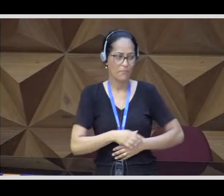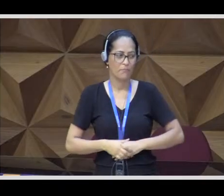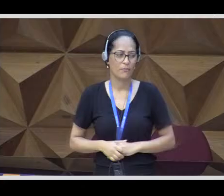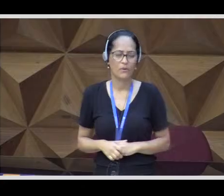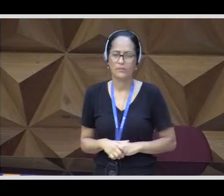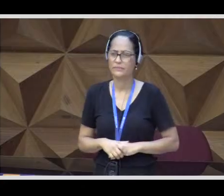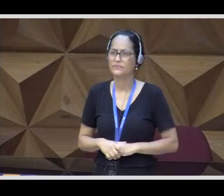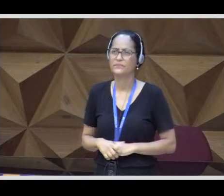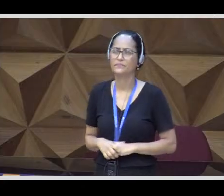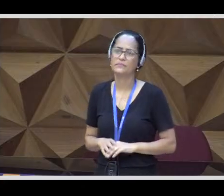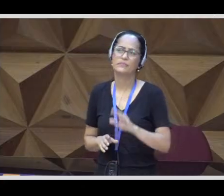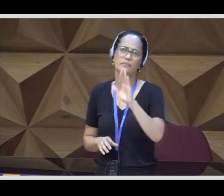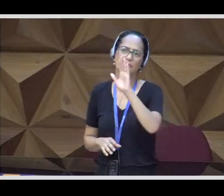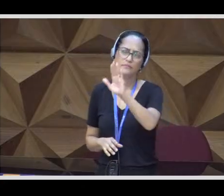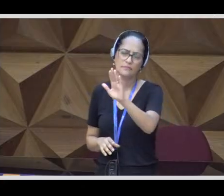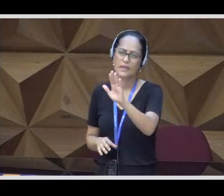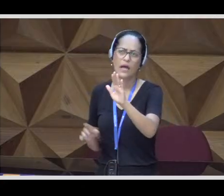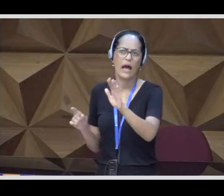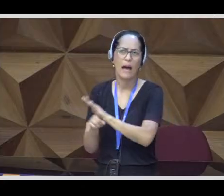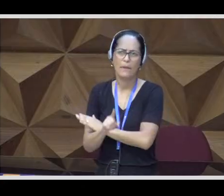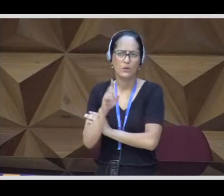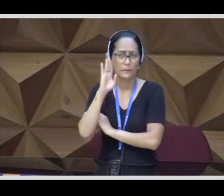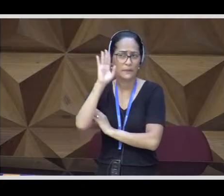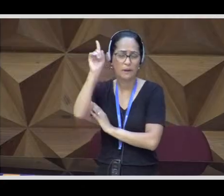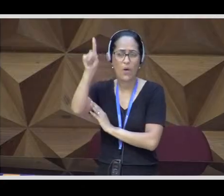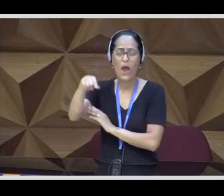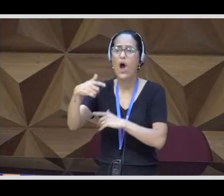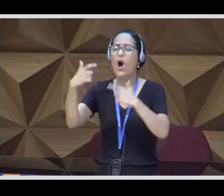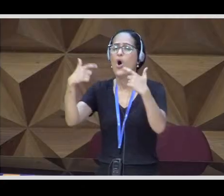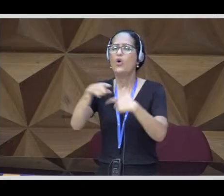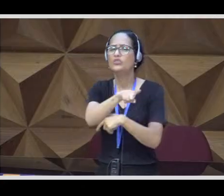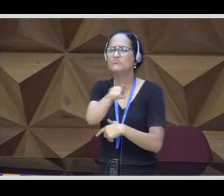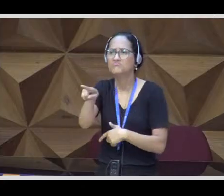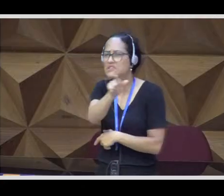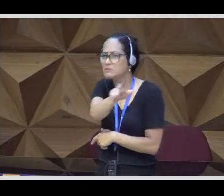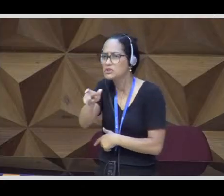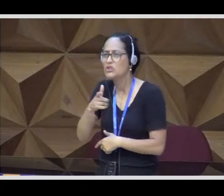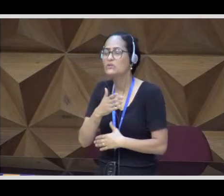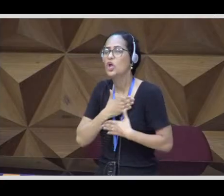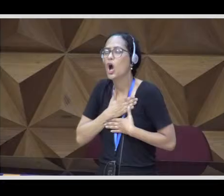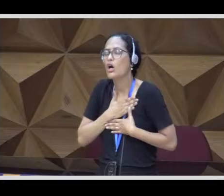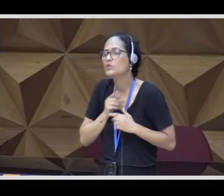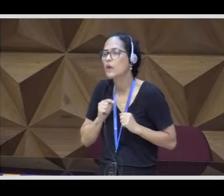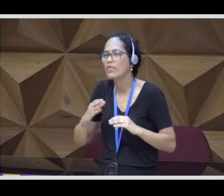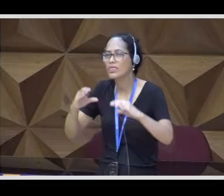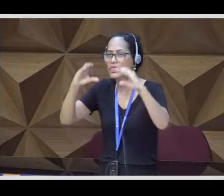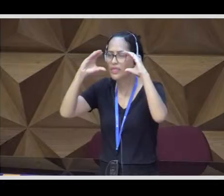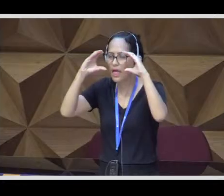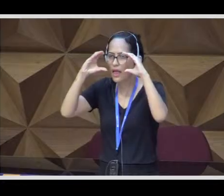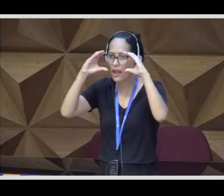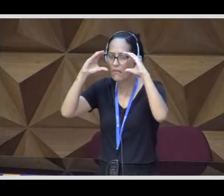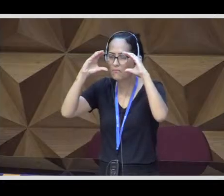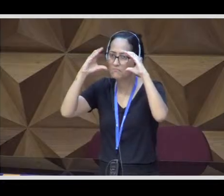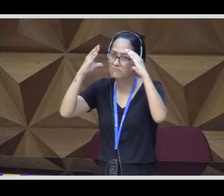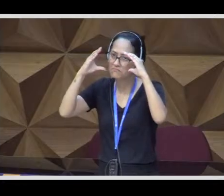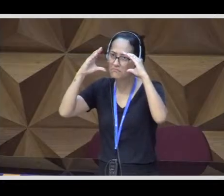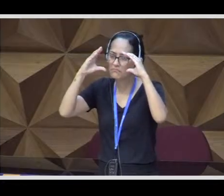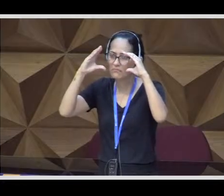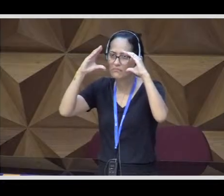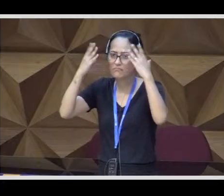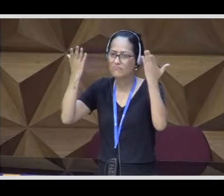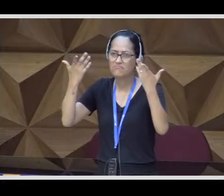displays? And this is just in augmented reality, they're pixels. I can put the displays wherever I like. There's no